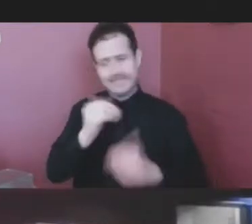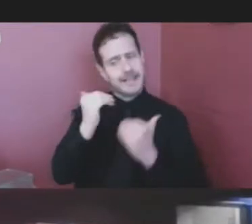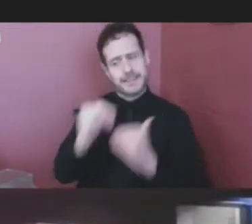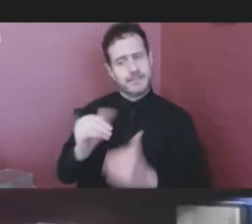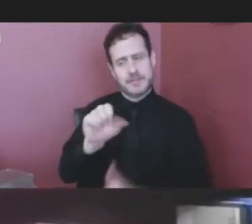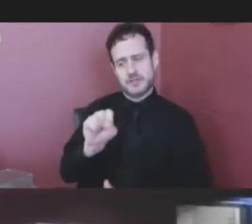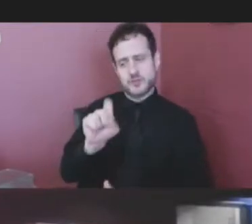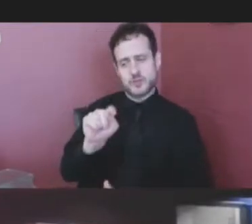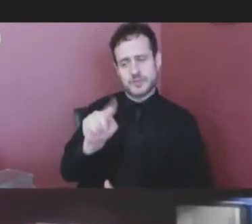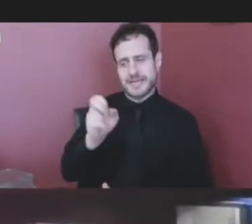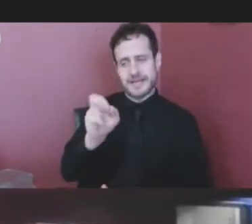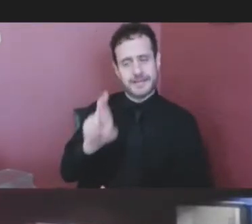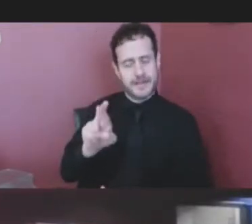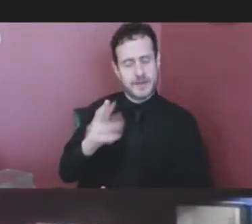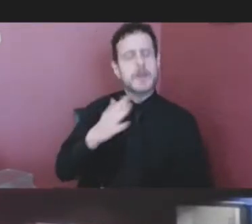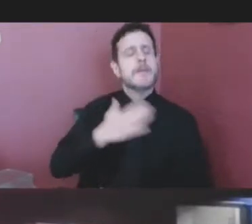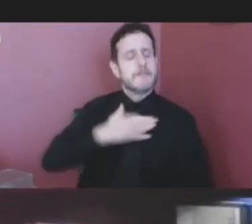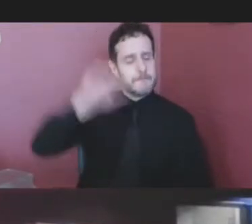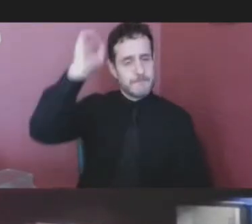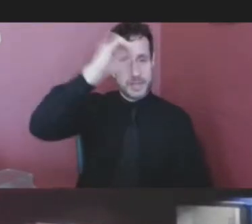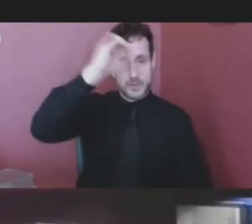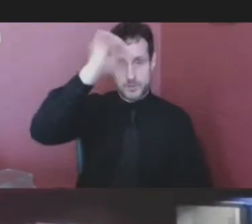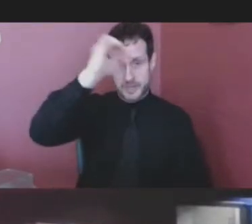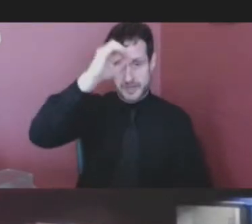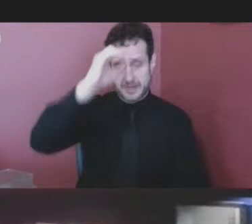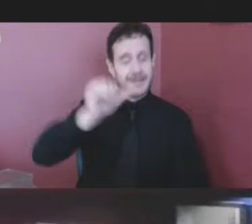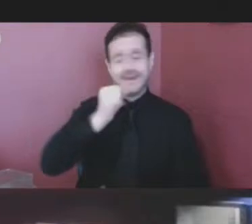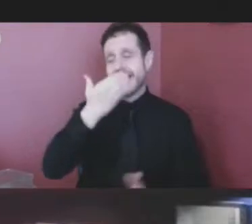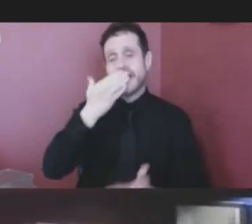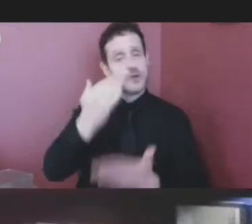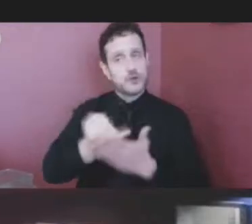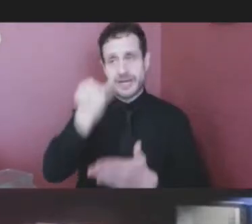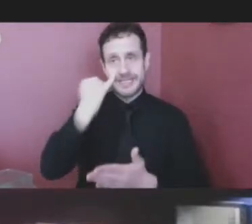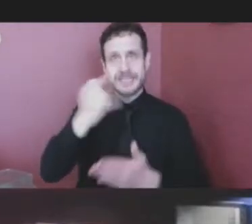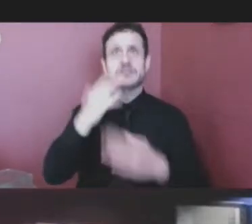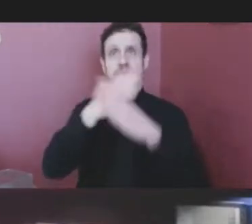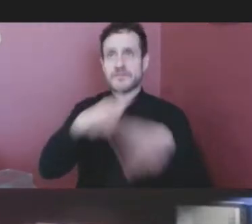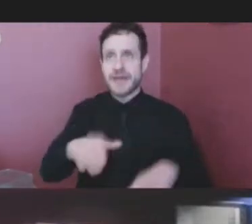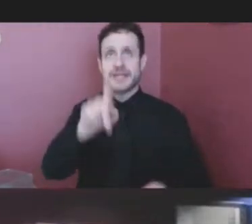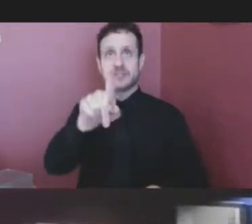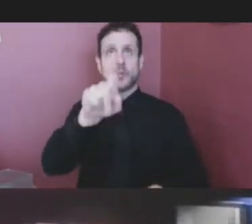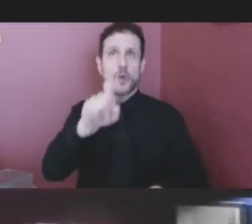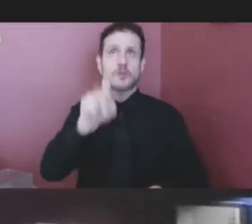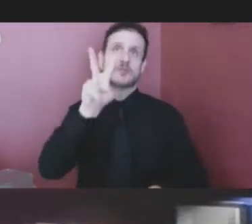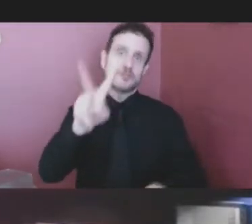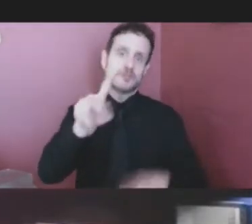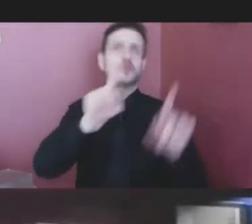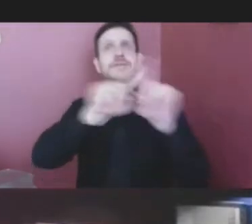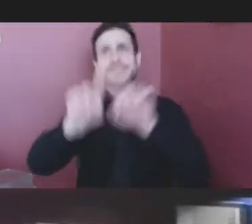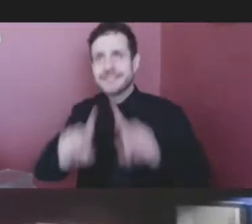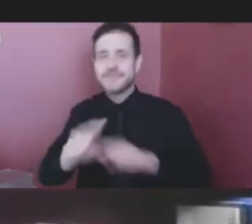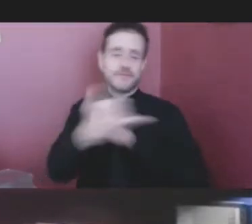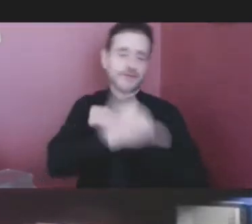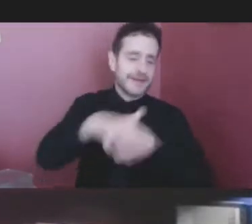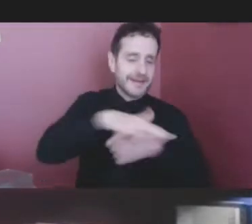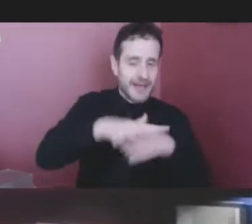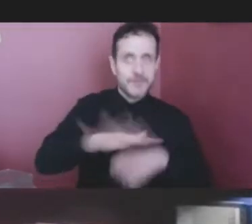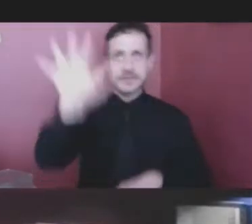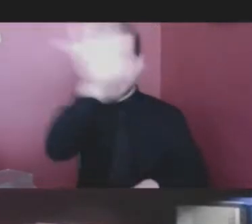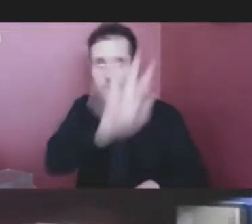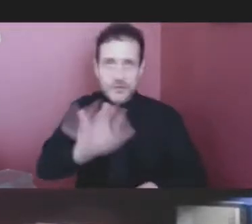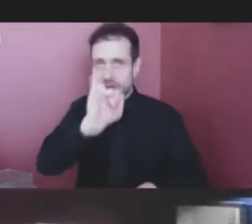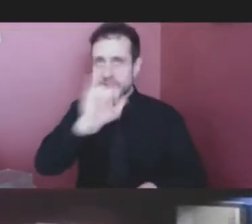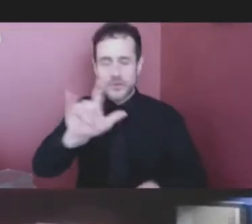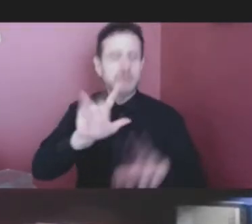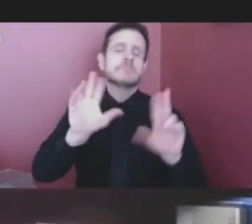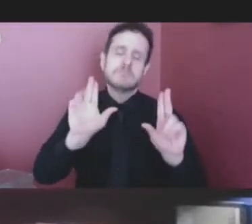not a good idea, in my view, for us to break this down into 102 counties across the state of Illinois. But instead, if we can